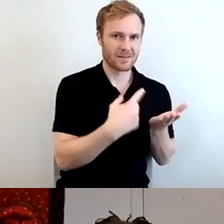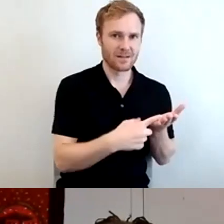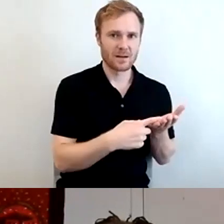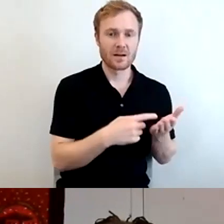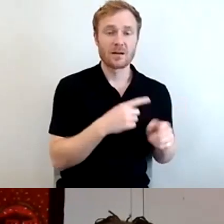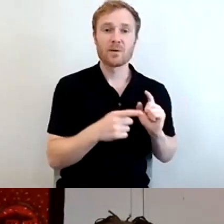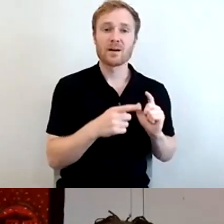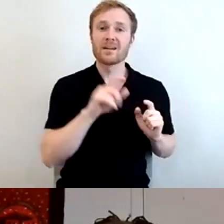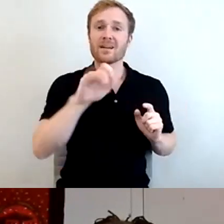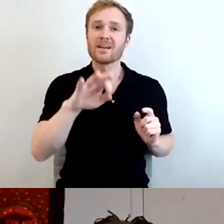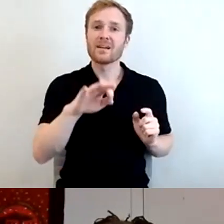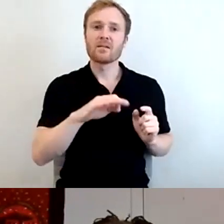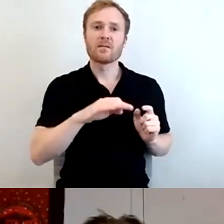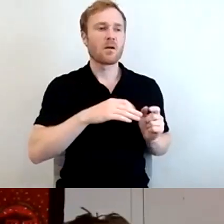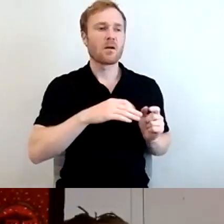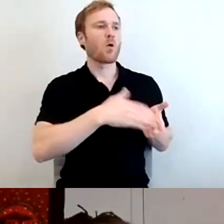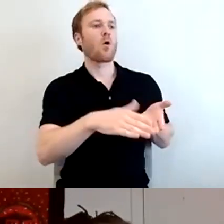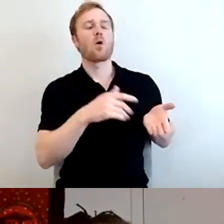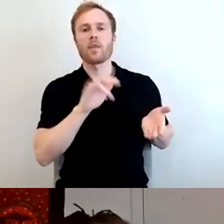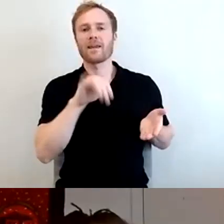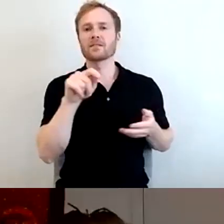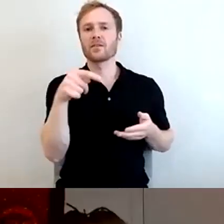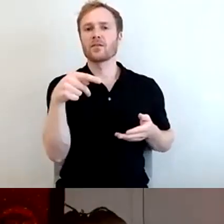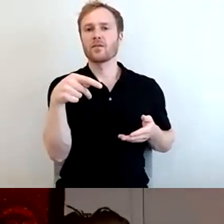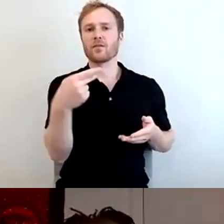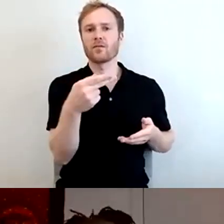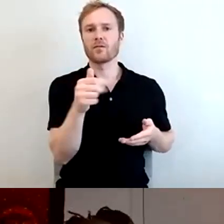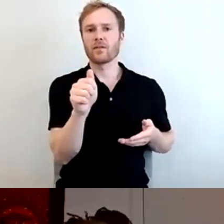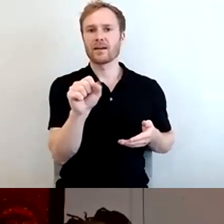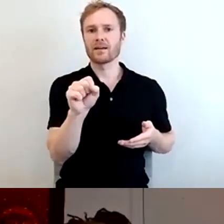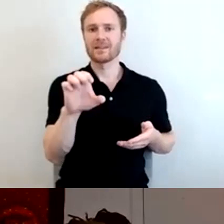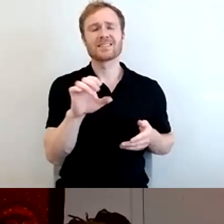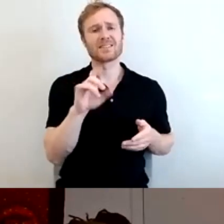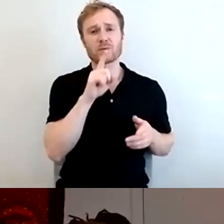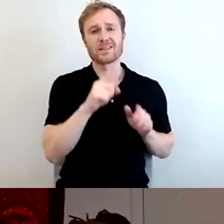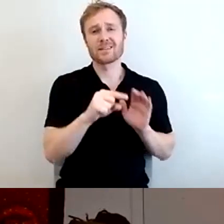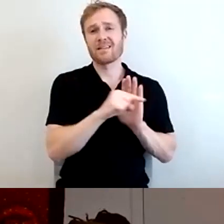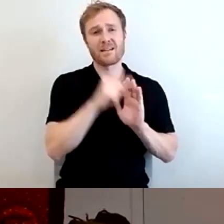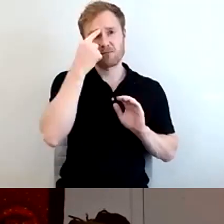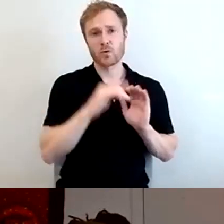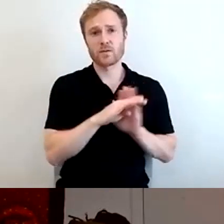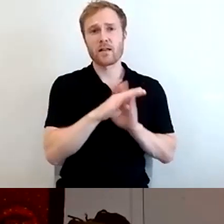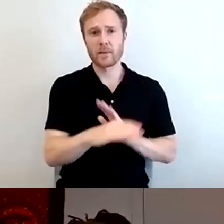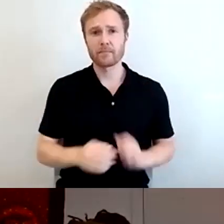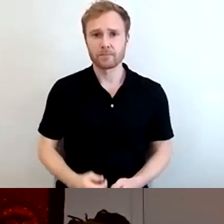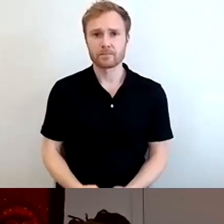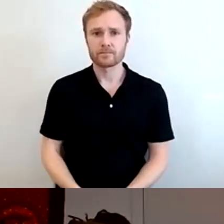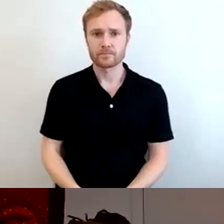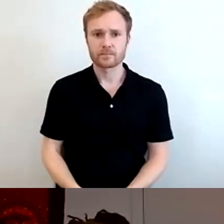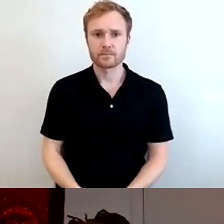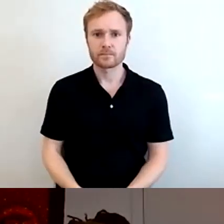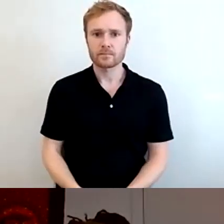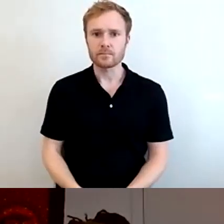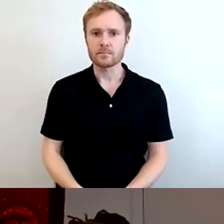detrimental to development. Thank you. Yeah. Yeah, and I'll just quickly chime in and say, you know, sometimes